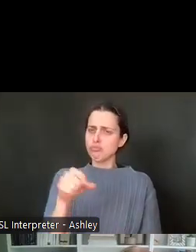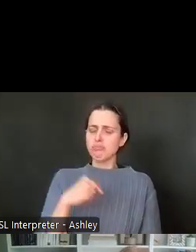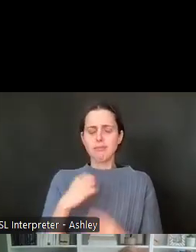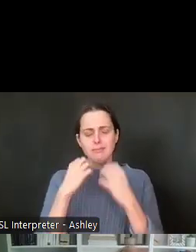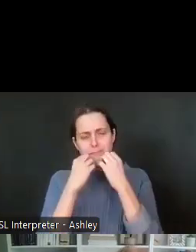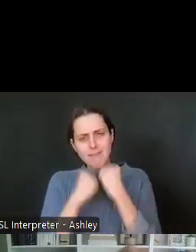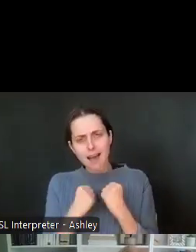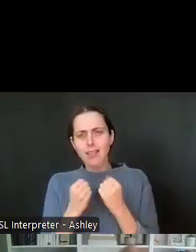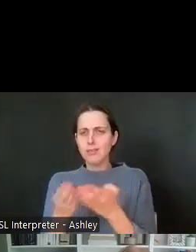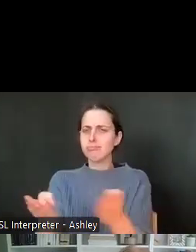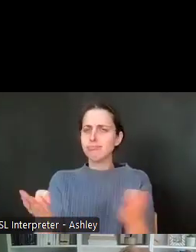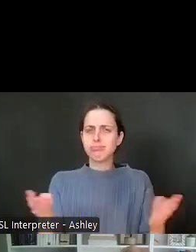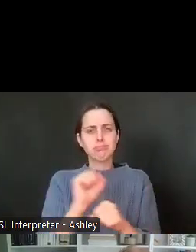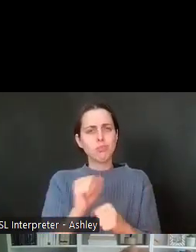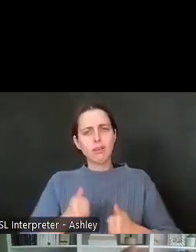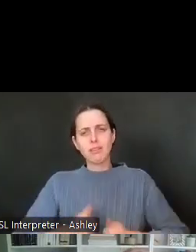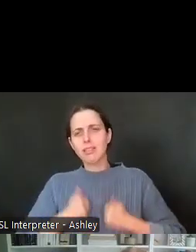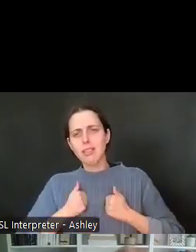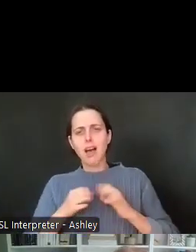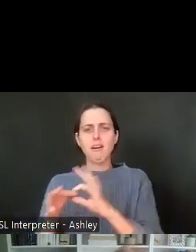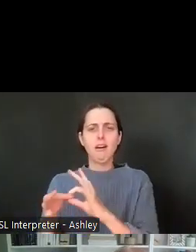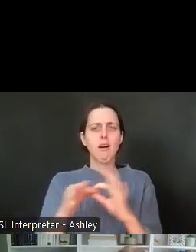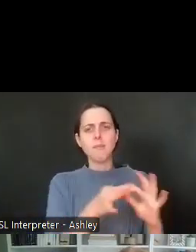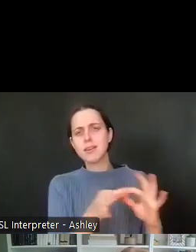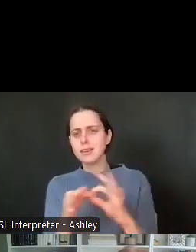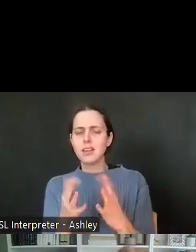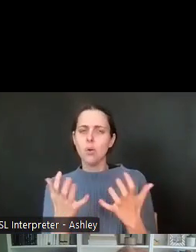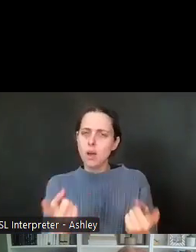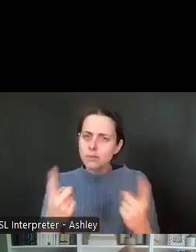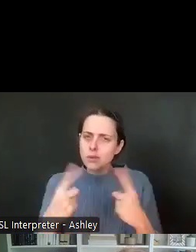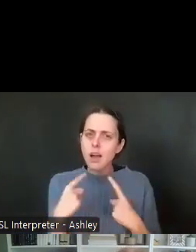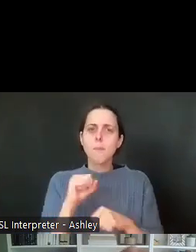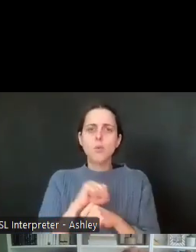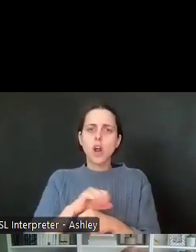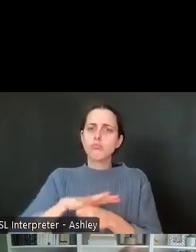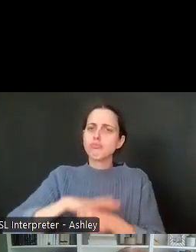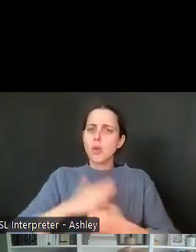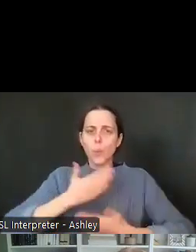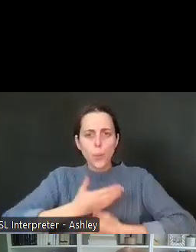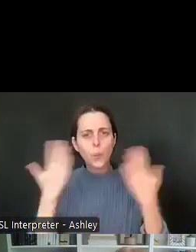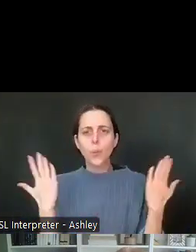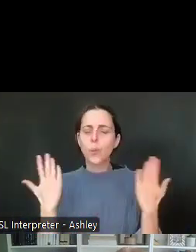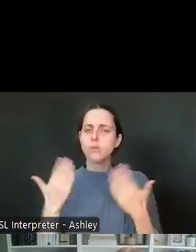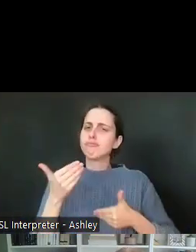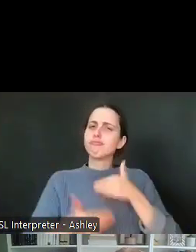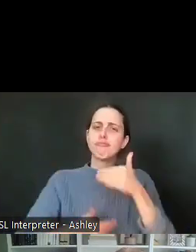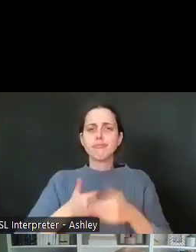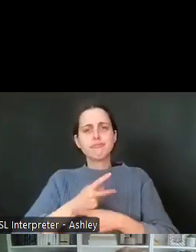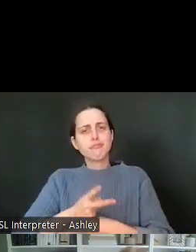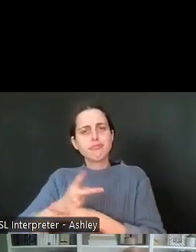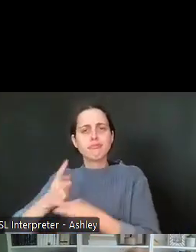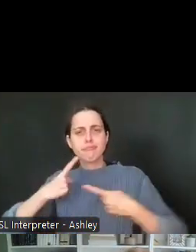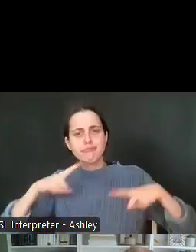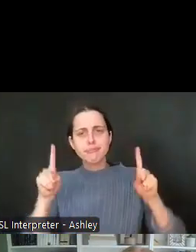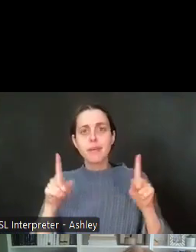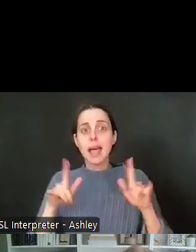value work-life harmony, we want to come to work and do a really good job, and we want people to have well-balanced lives.